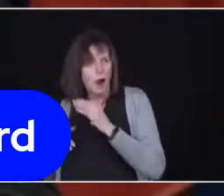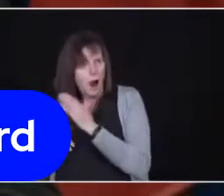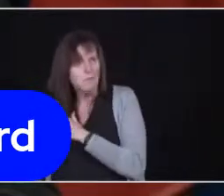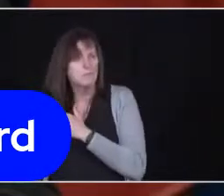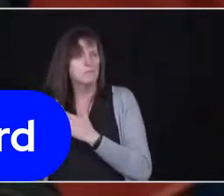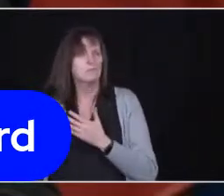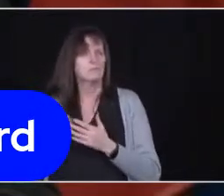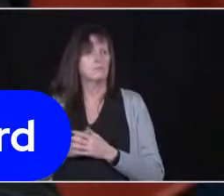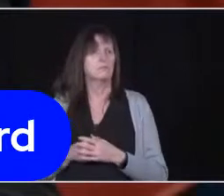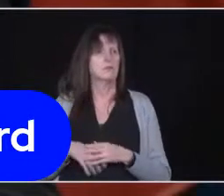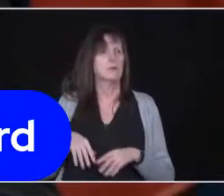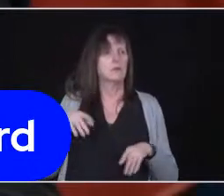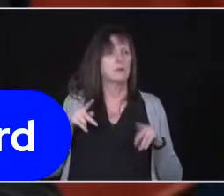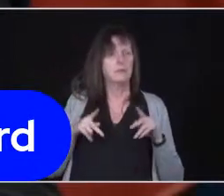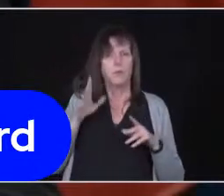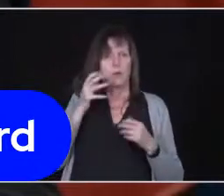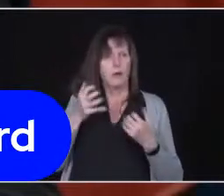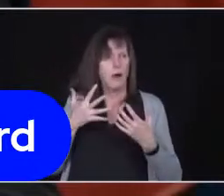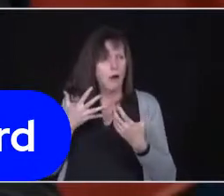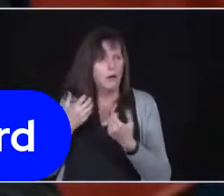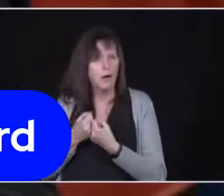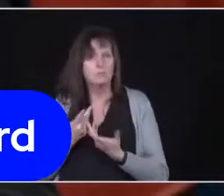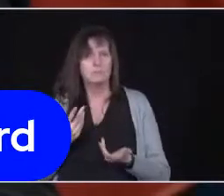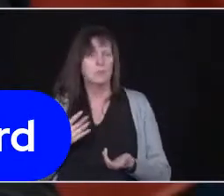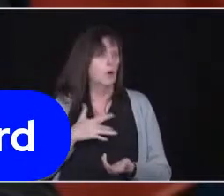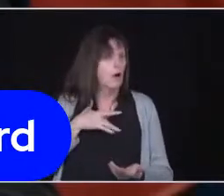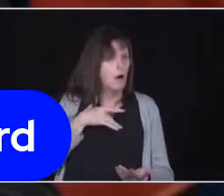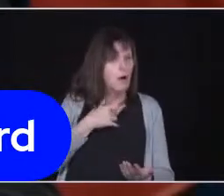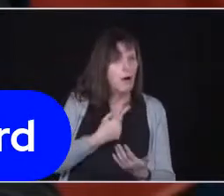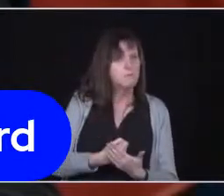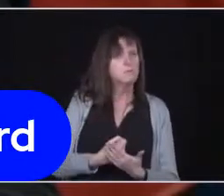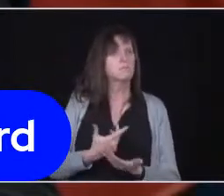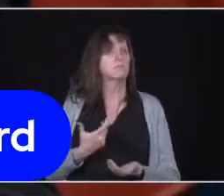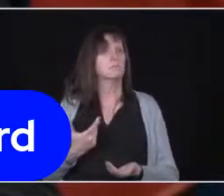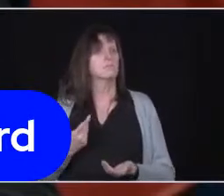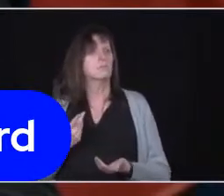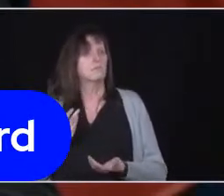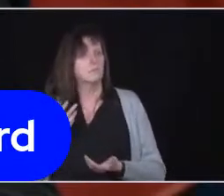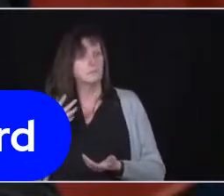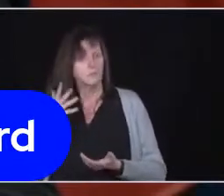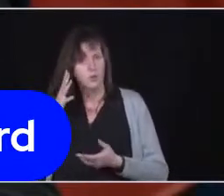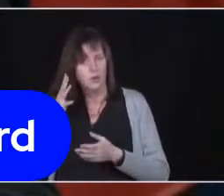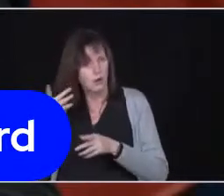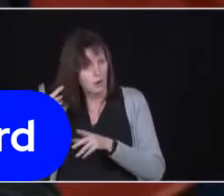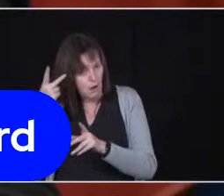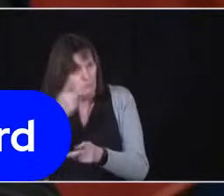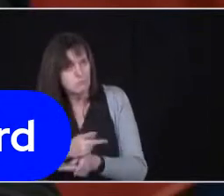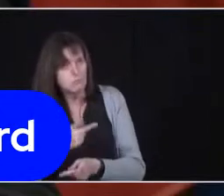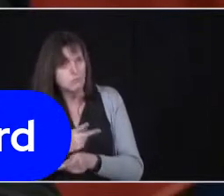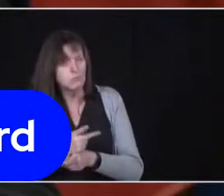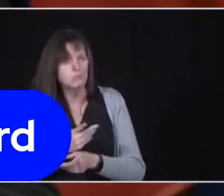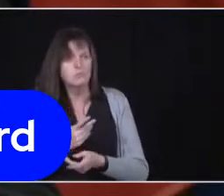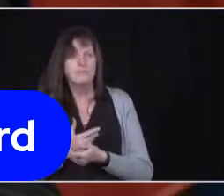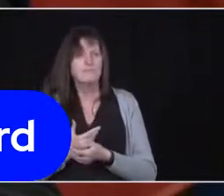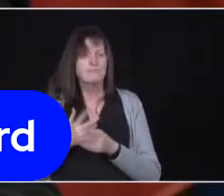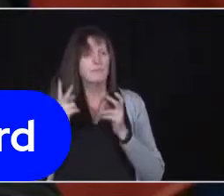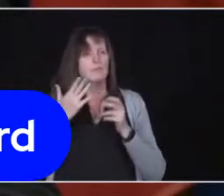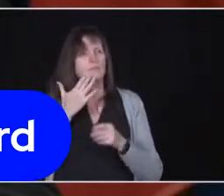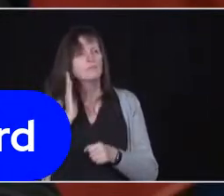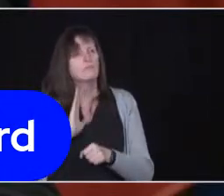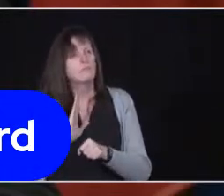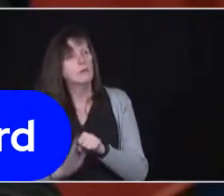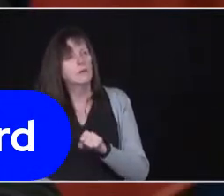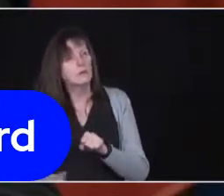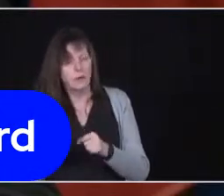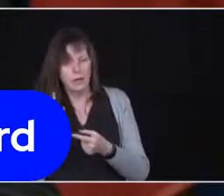substandard care, or maybe only limited care to keep them comfortable while they die. Why not close some non-essential manufacturing and distribution workplaces